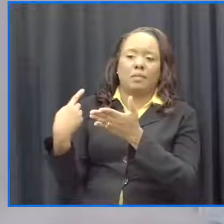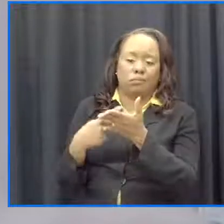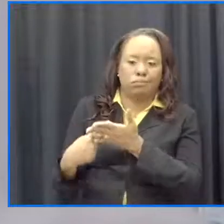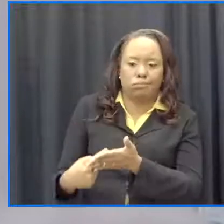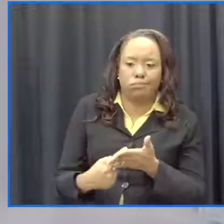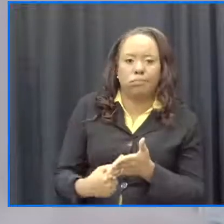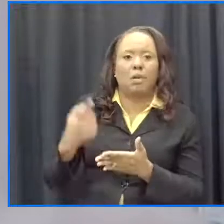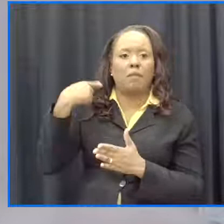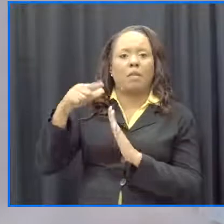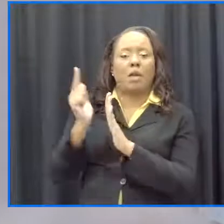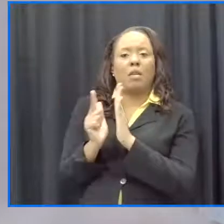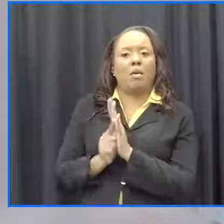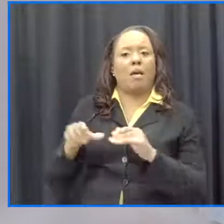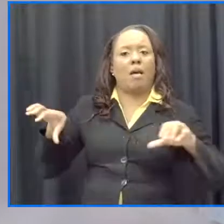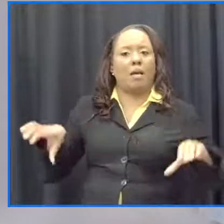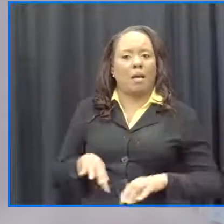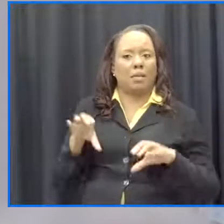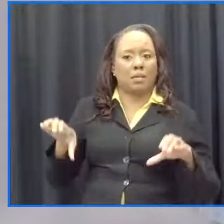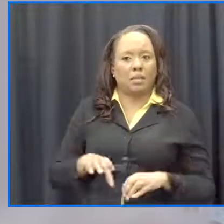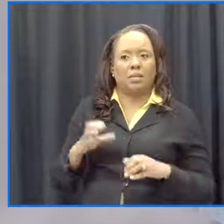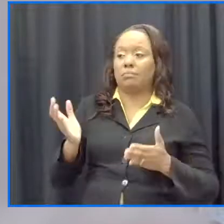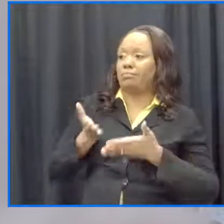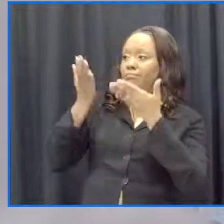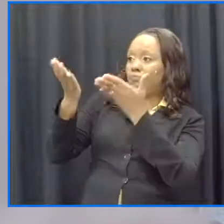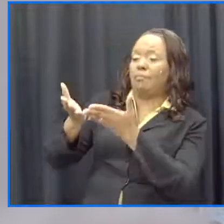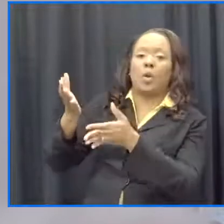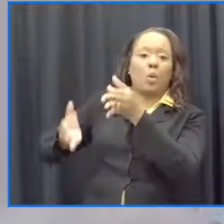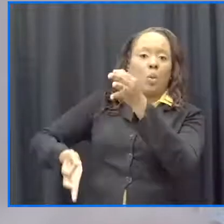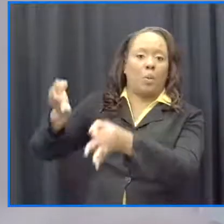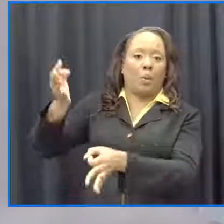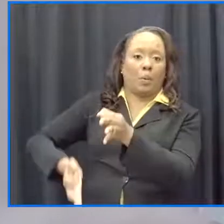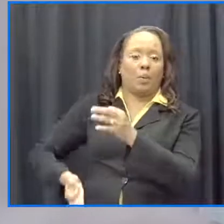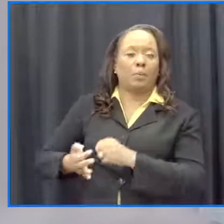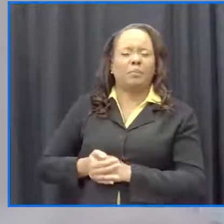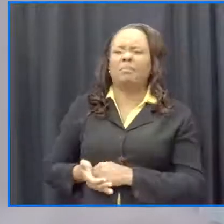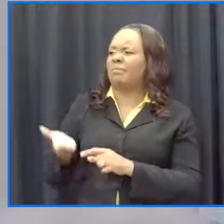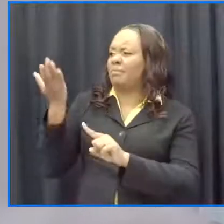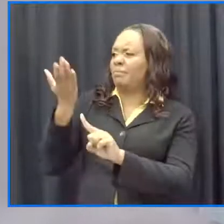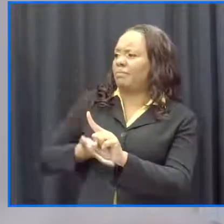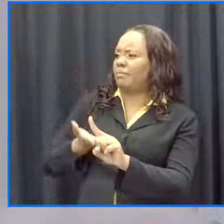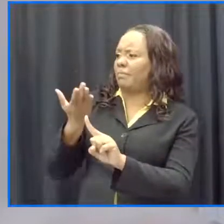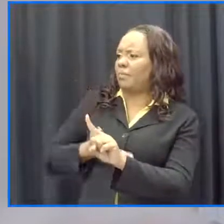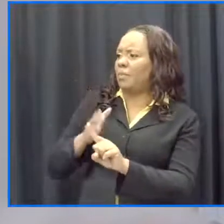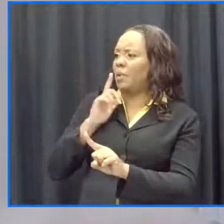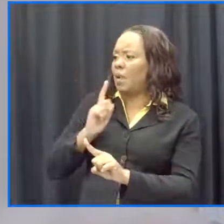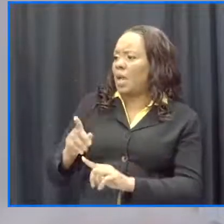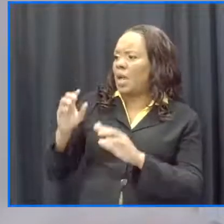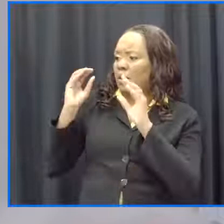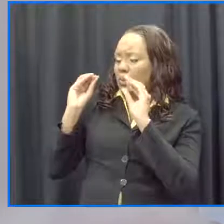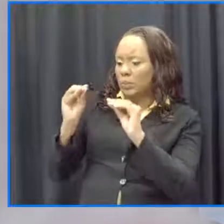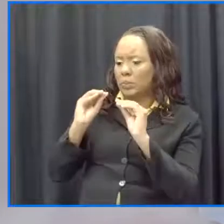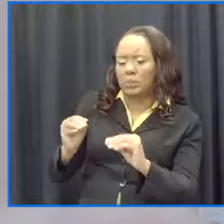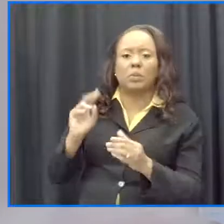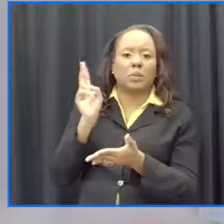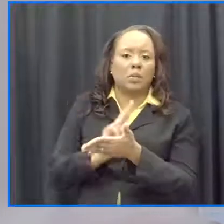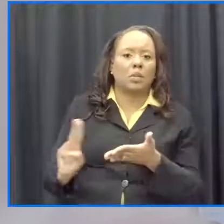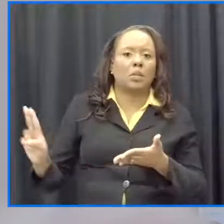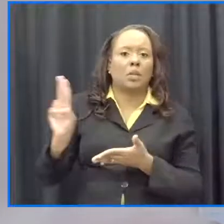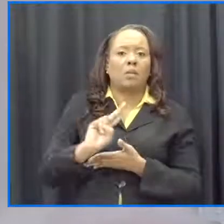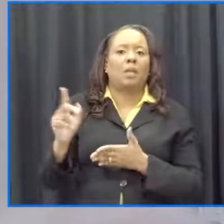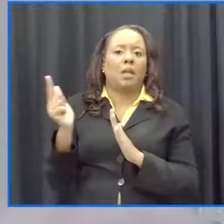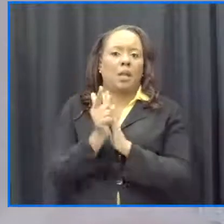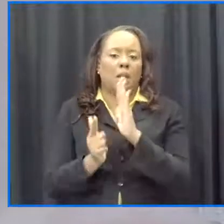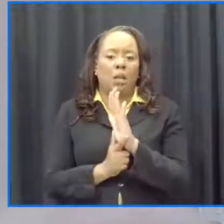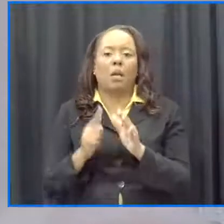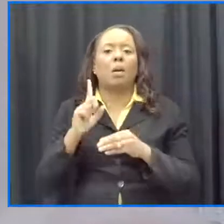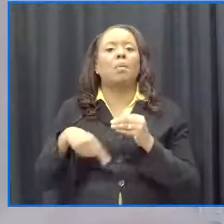and administrative law actions before the courts. Senator Nichols has tutored in the law faculty, Cave Hill, in the